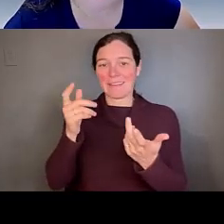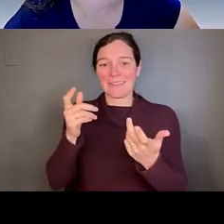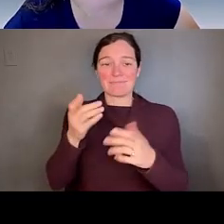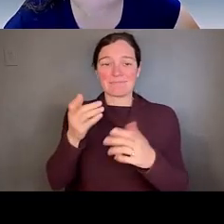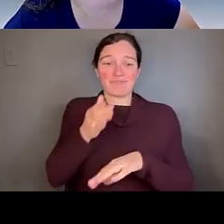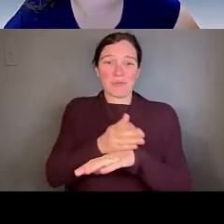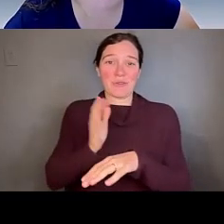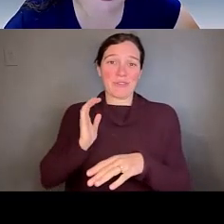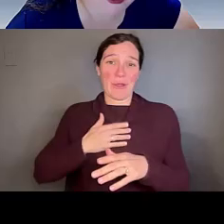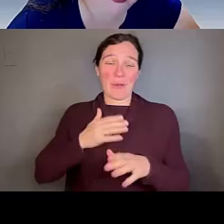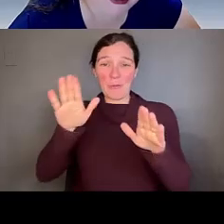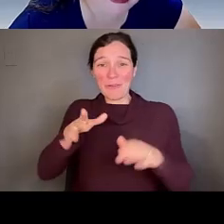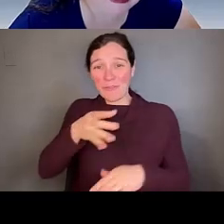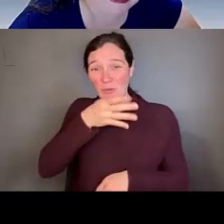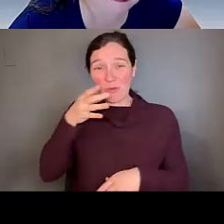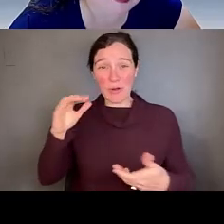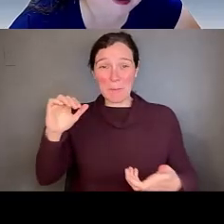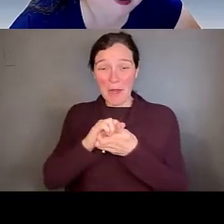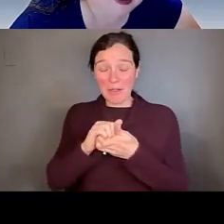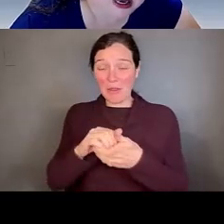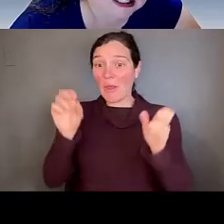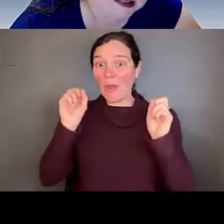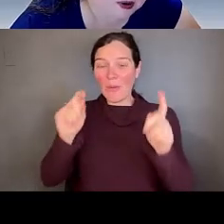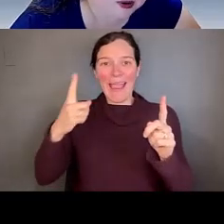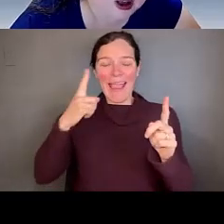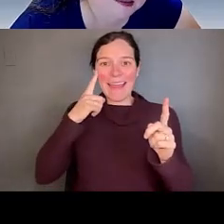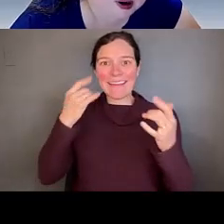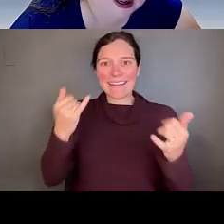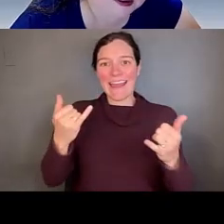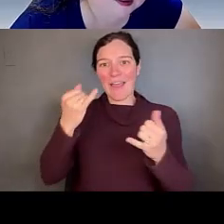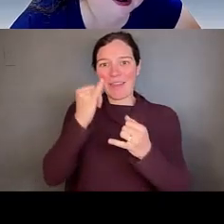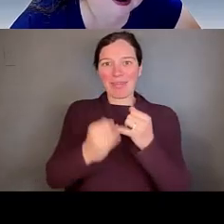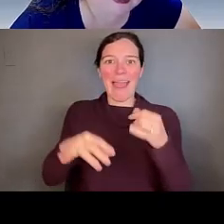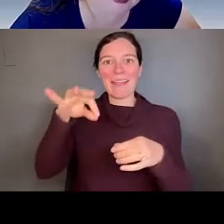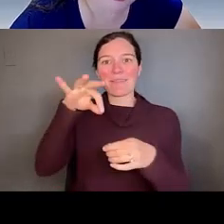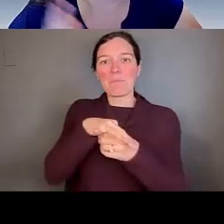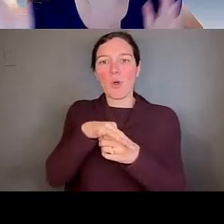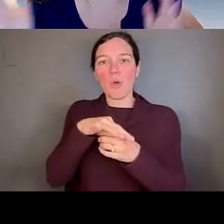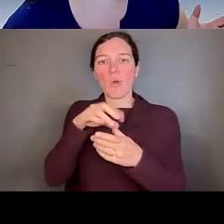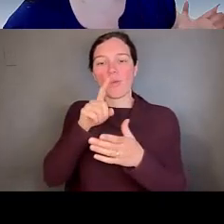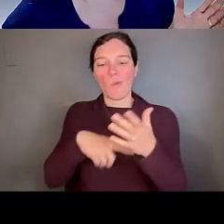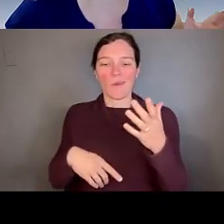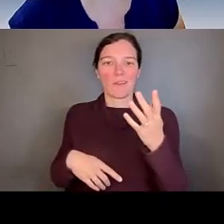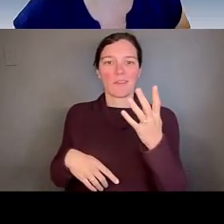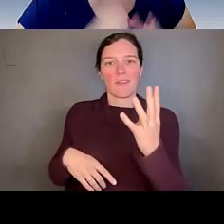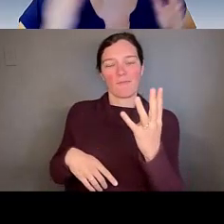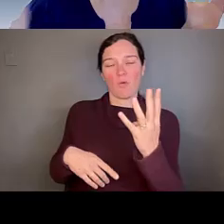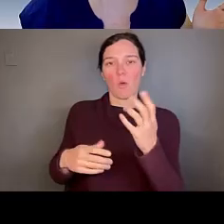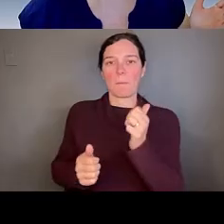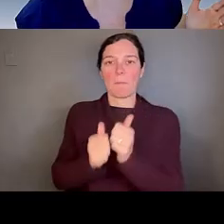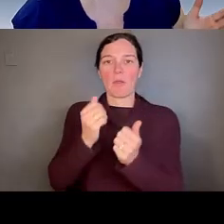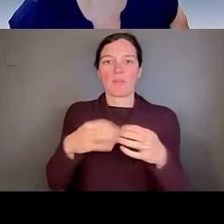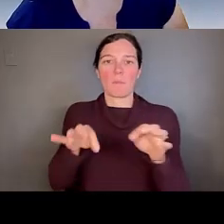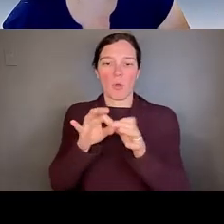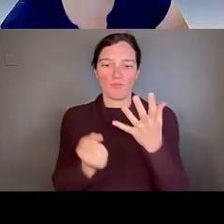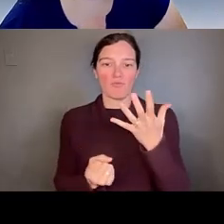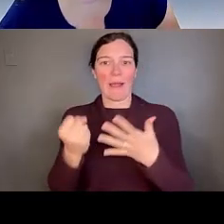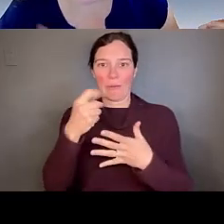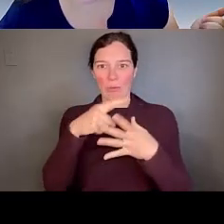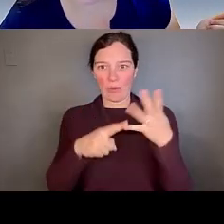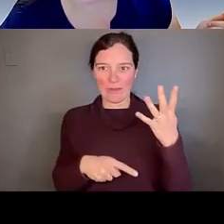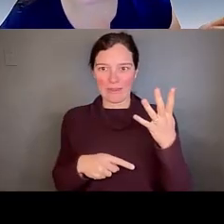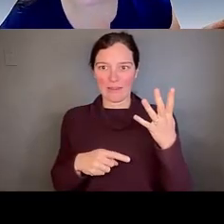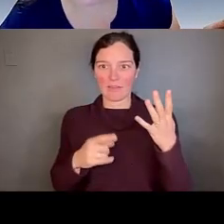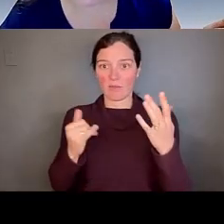rural partners. All right, and I think that we have our last poll up on what are the 4 most important priorities over everything. Then I